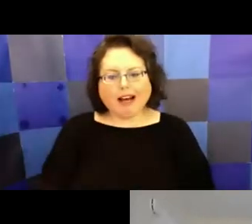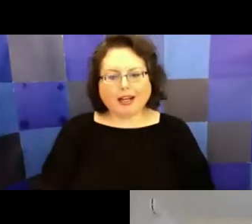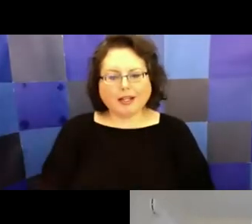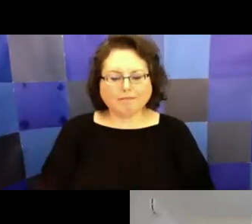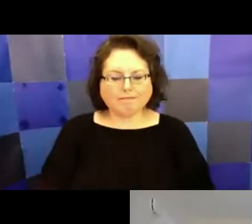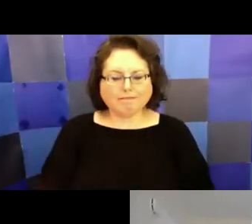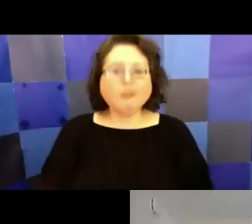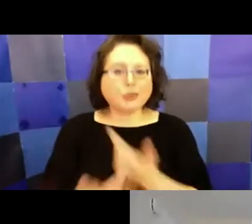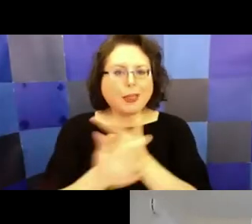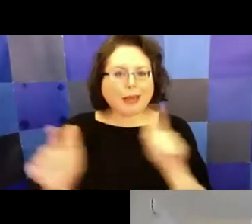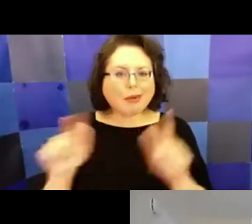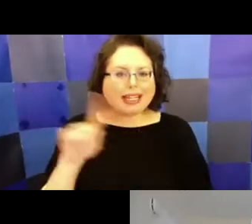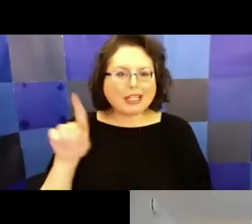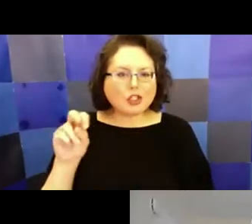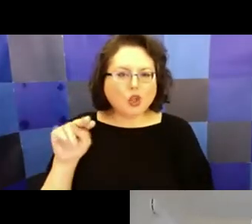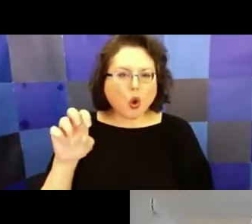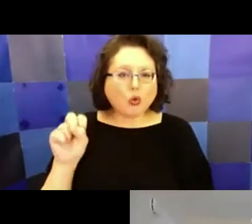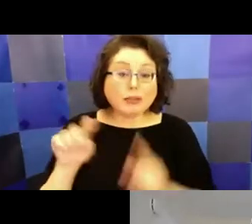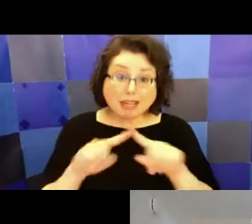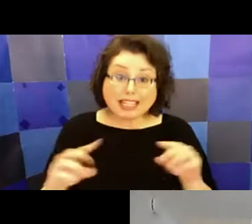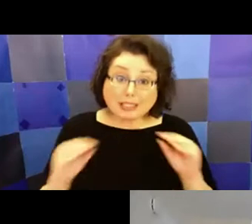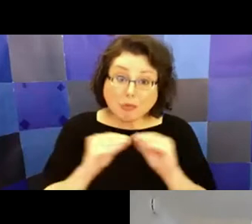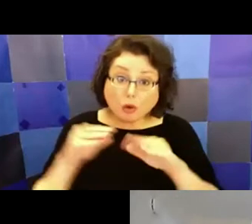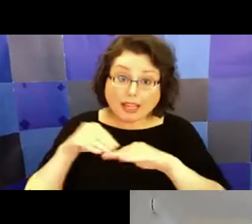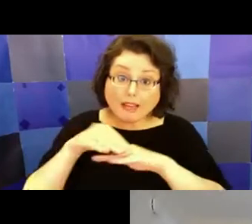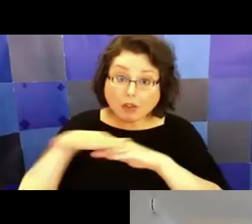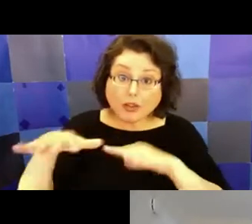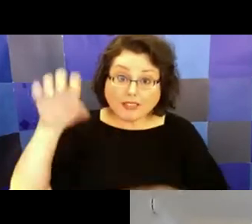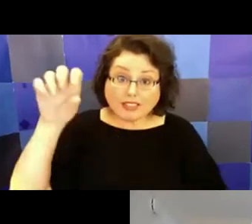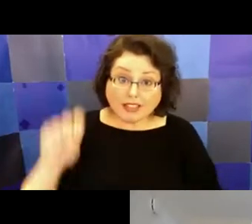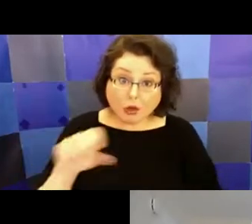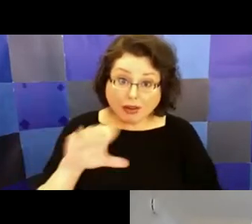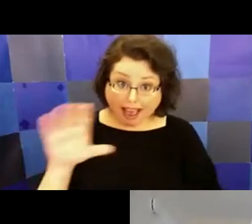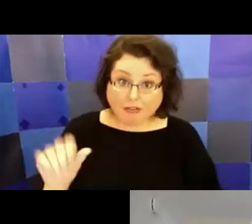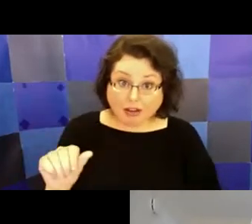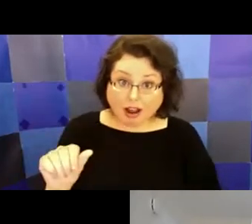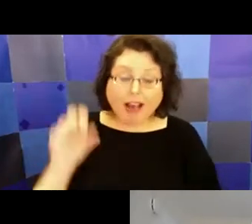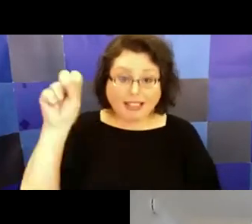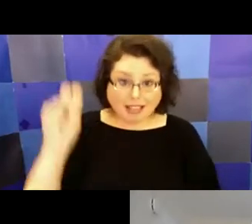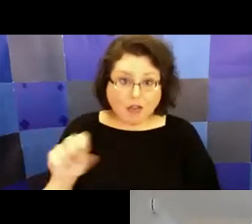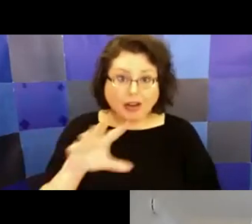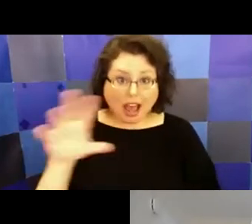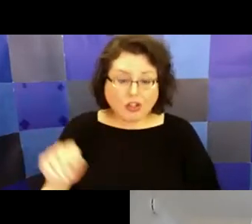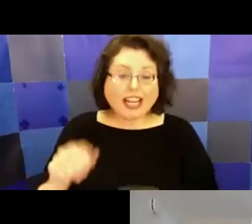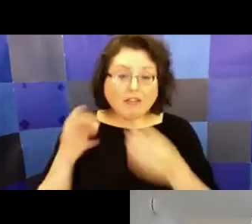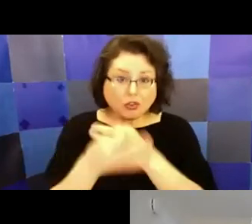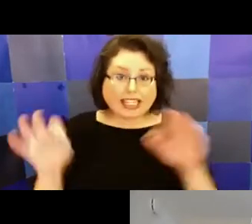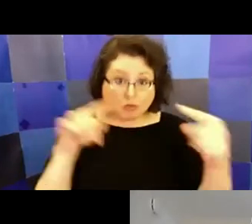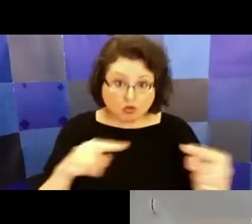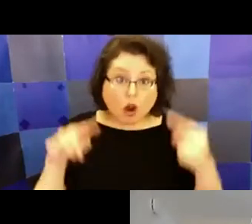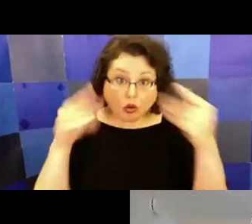to liberated zones, but it was more the sort of influence of Southern Africa and Southern African freedom struggles more